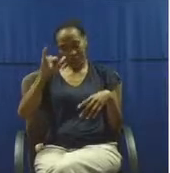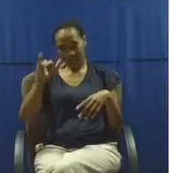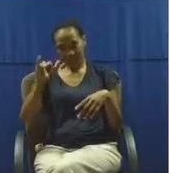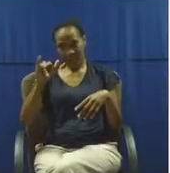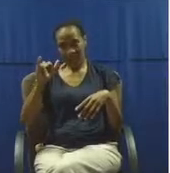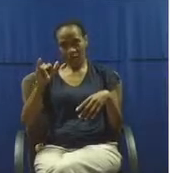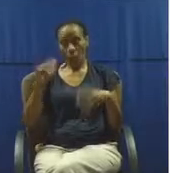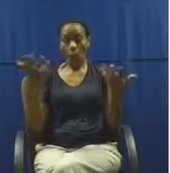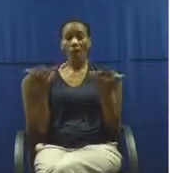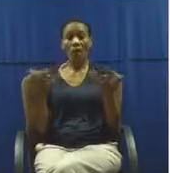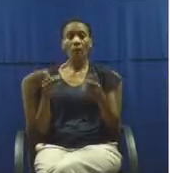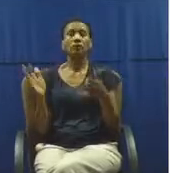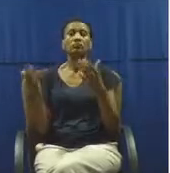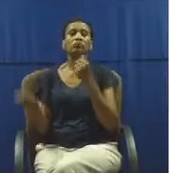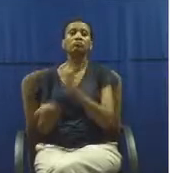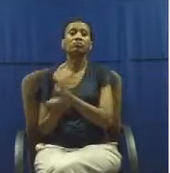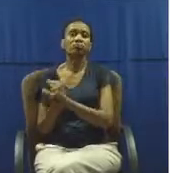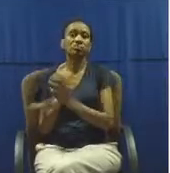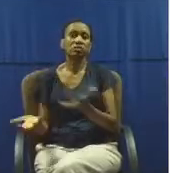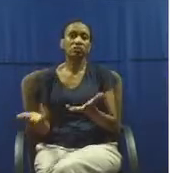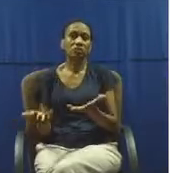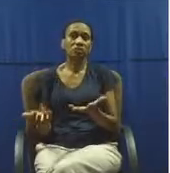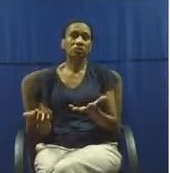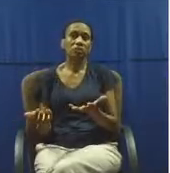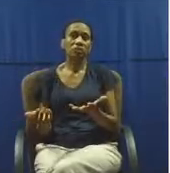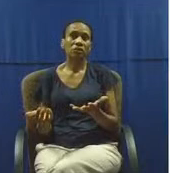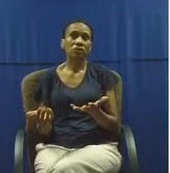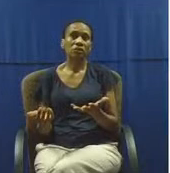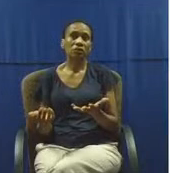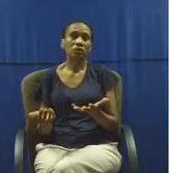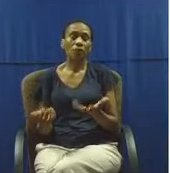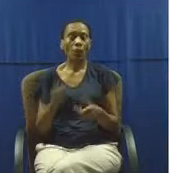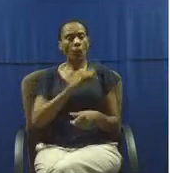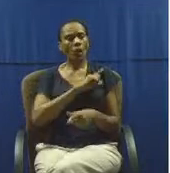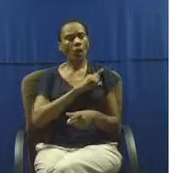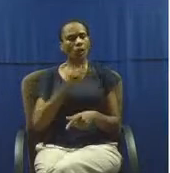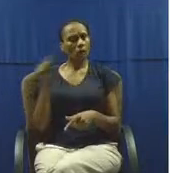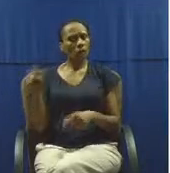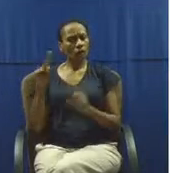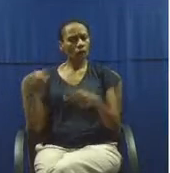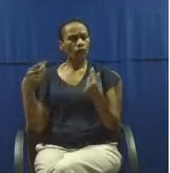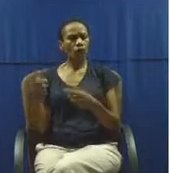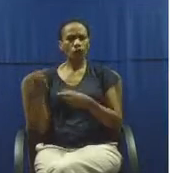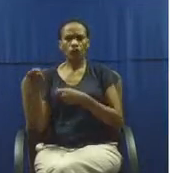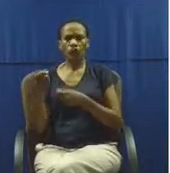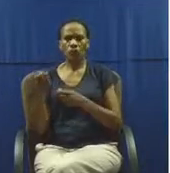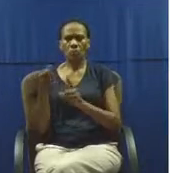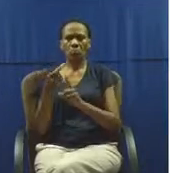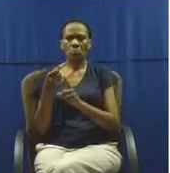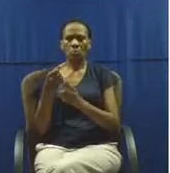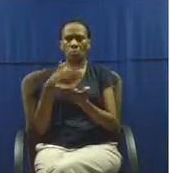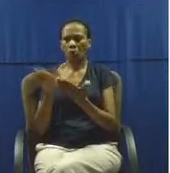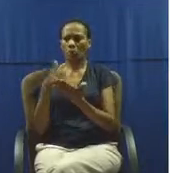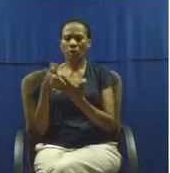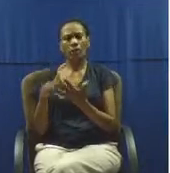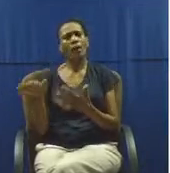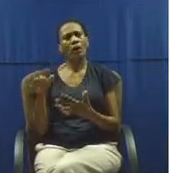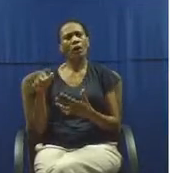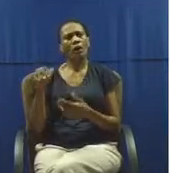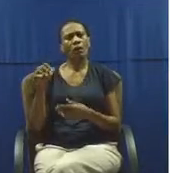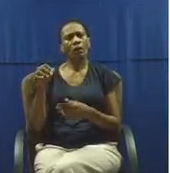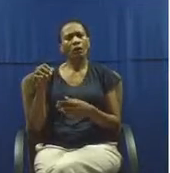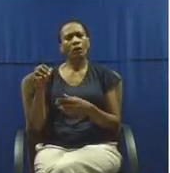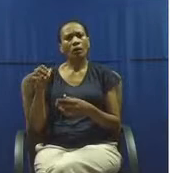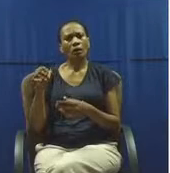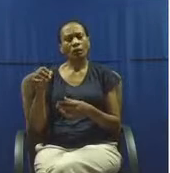jail. And he found out that you cannot fight criminals with diplomacy. Becky Cele, who was a